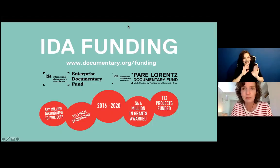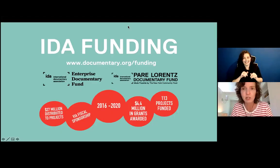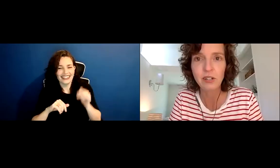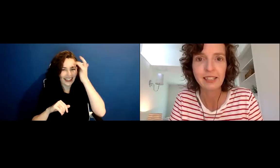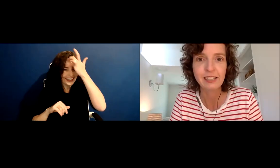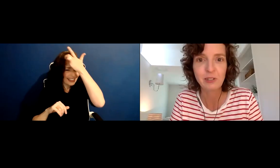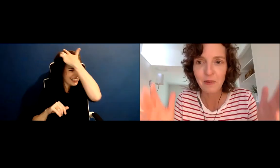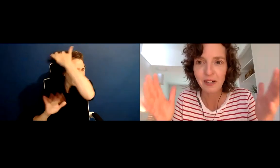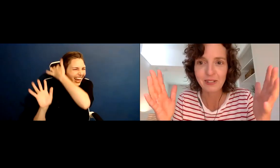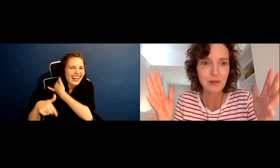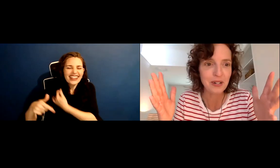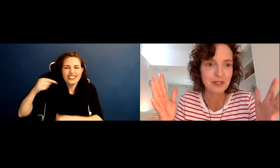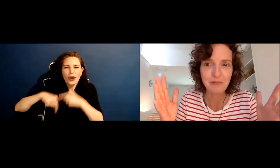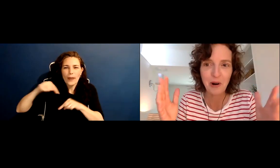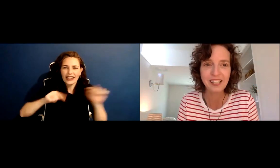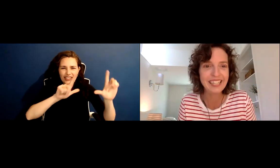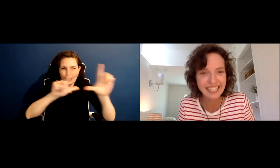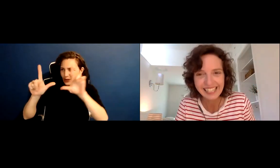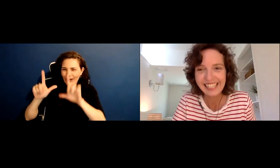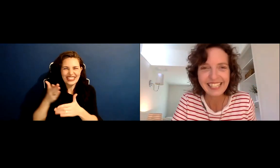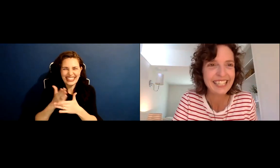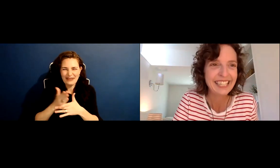let's stop sharing. Let's go back to the squares, Mara.